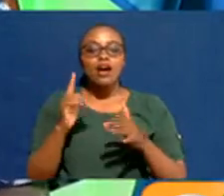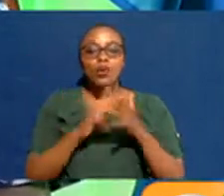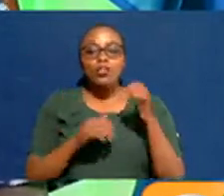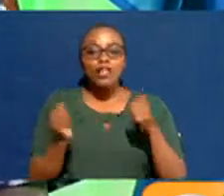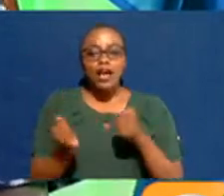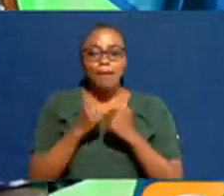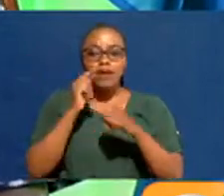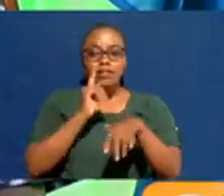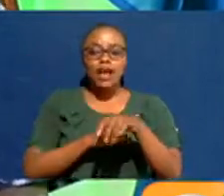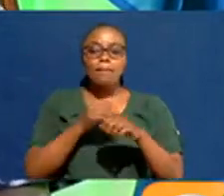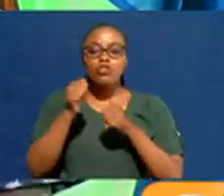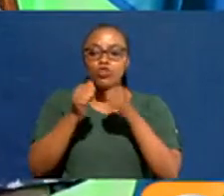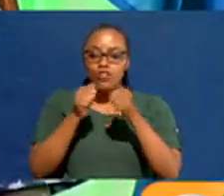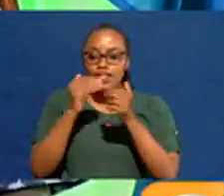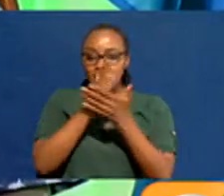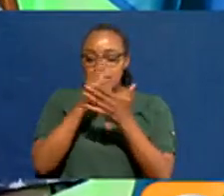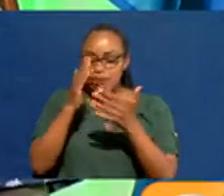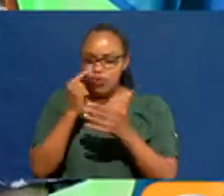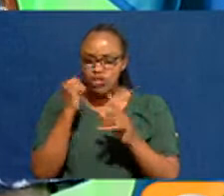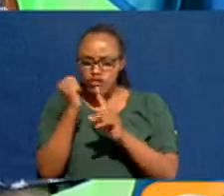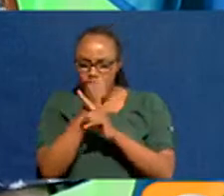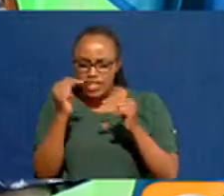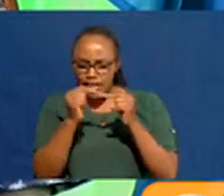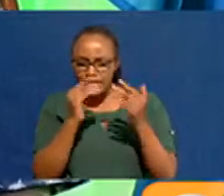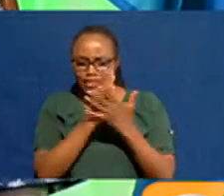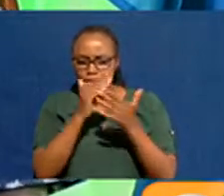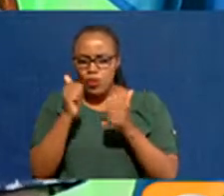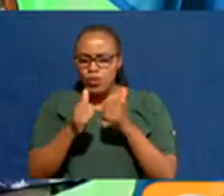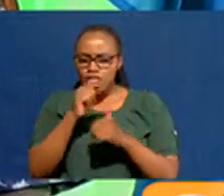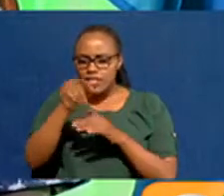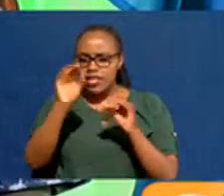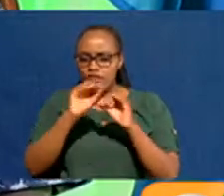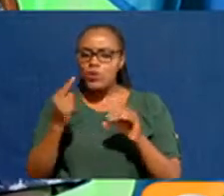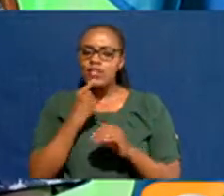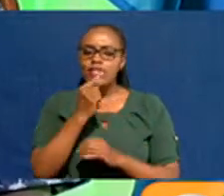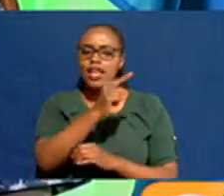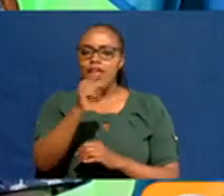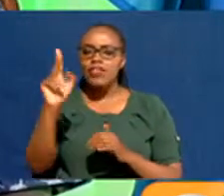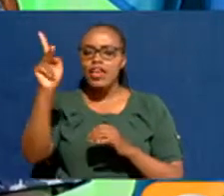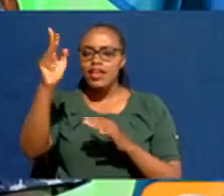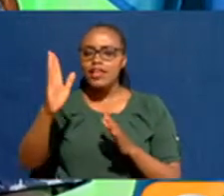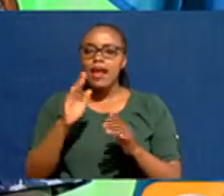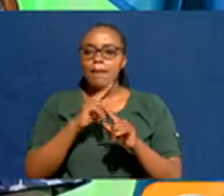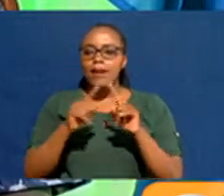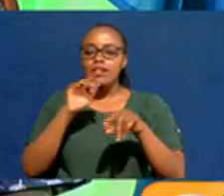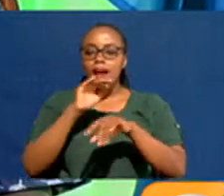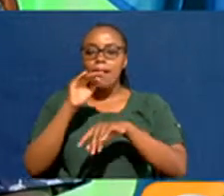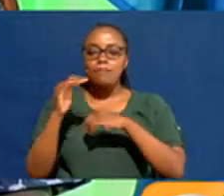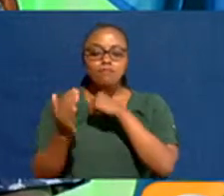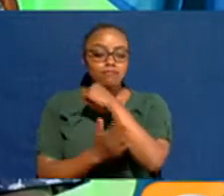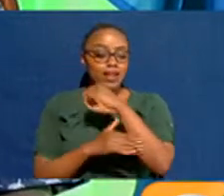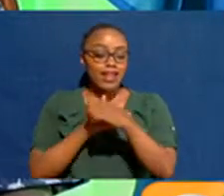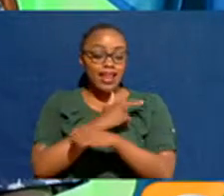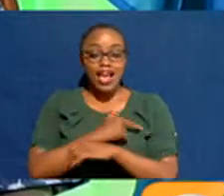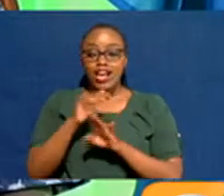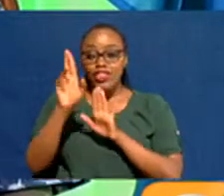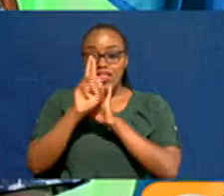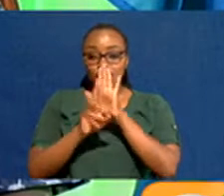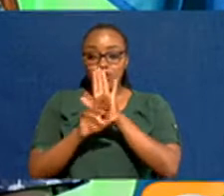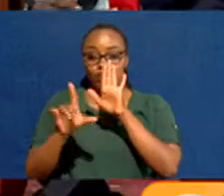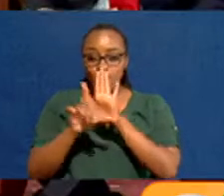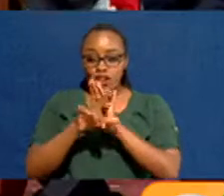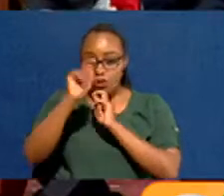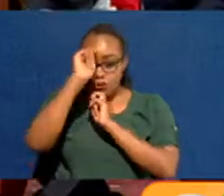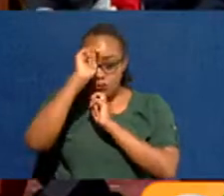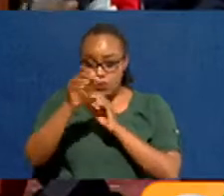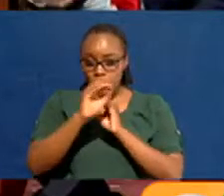we find something that we don't think is right? We tell the people of Kenya and we leave it at that. Thank you. Unfortunately, and that is the rule of law. So are you saying you will